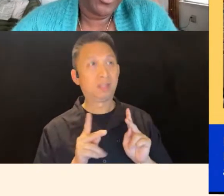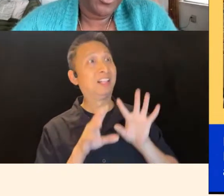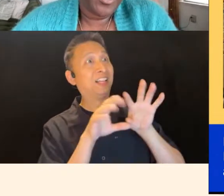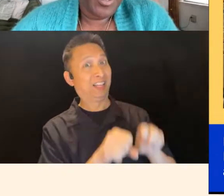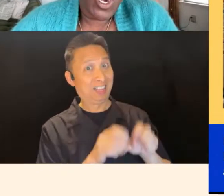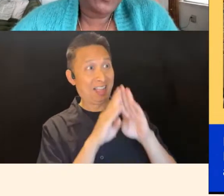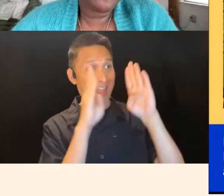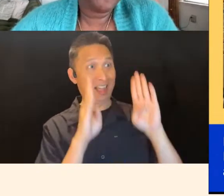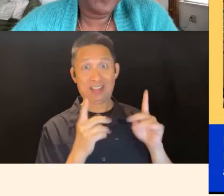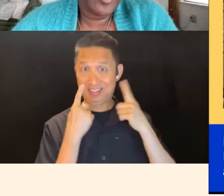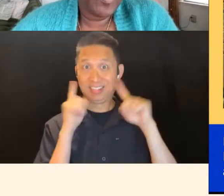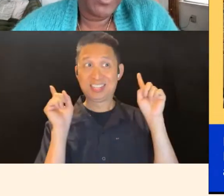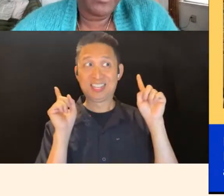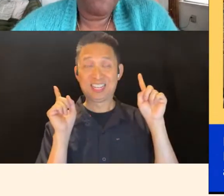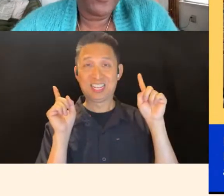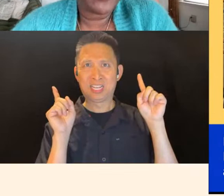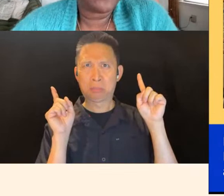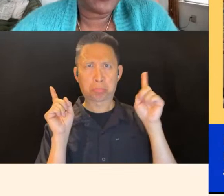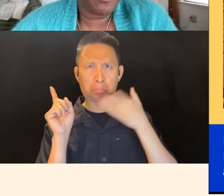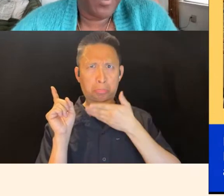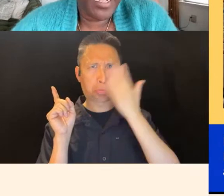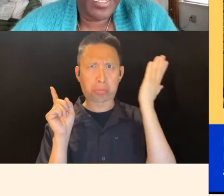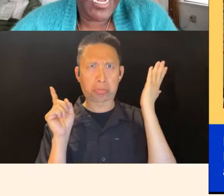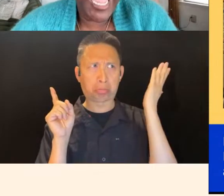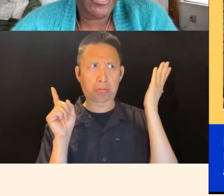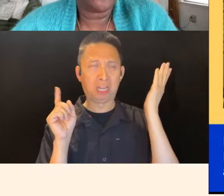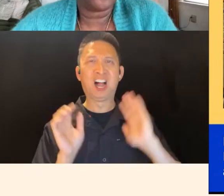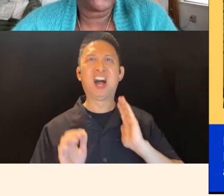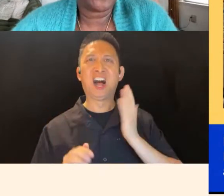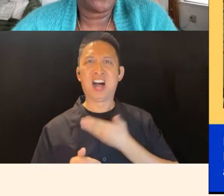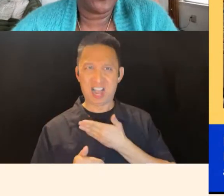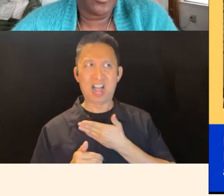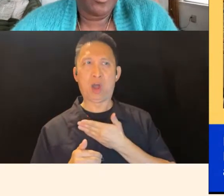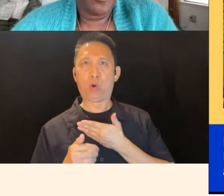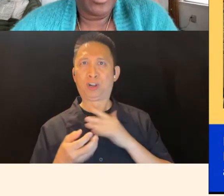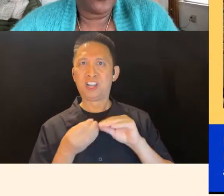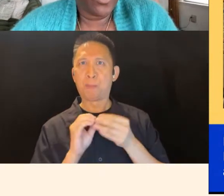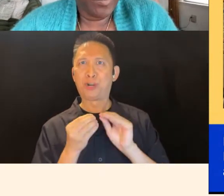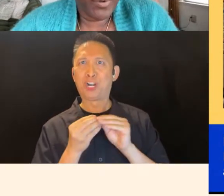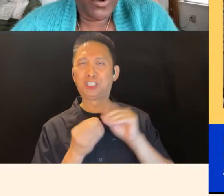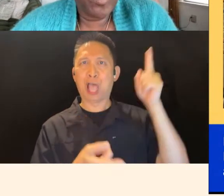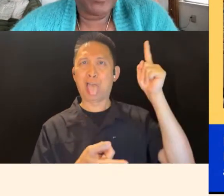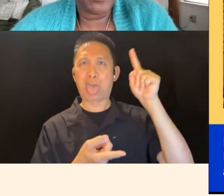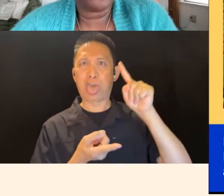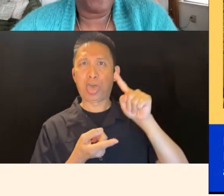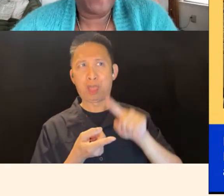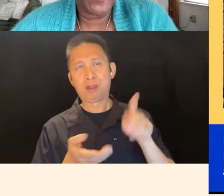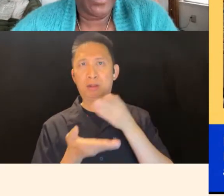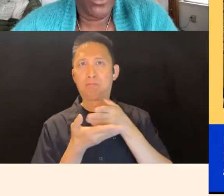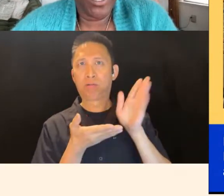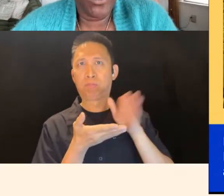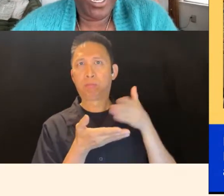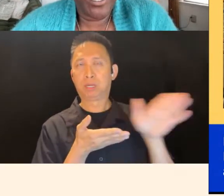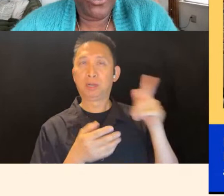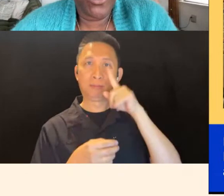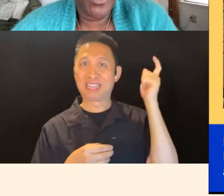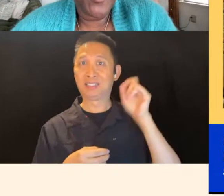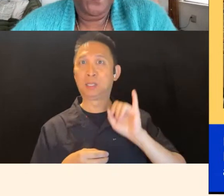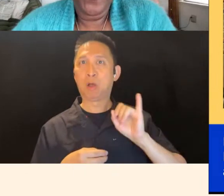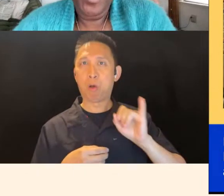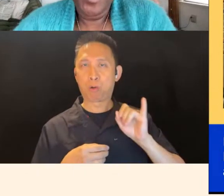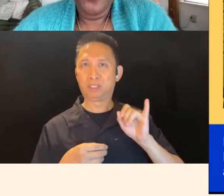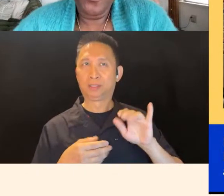situations. Our displacement level accelerated as Oakland boomed, as the population